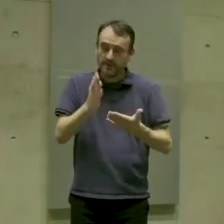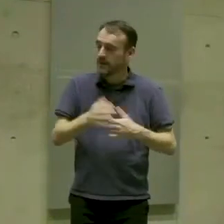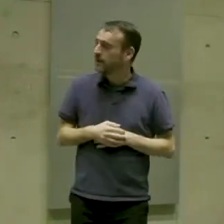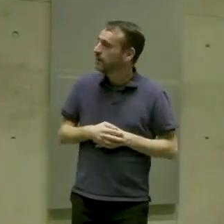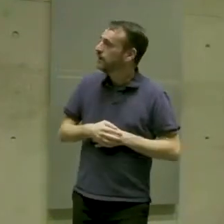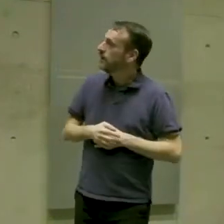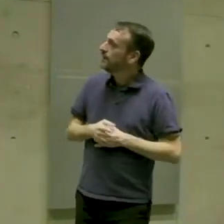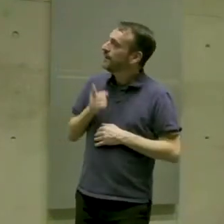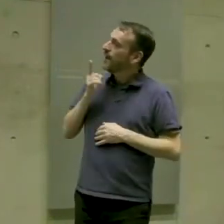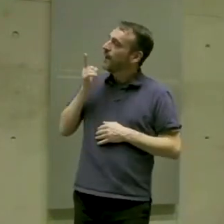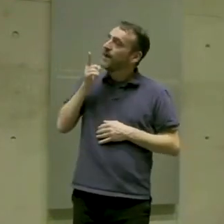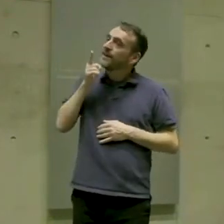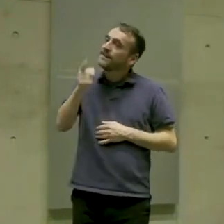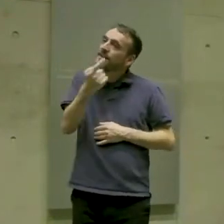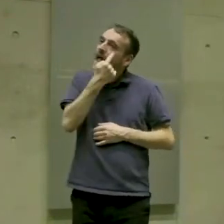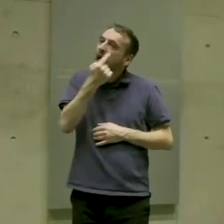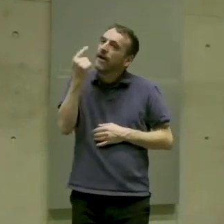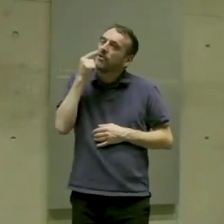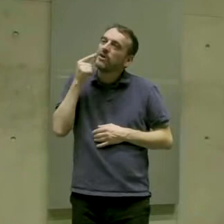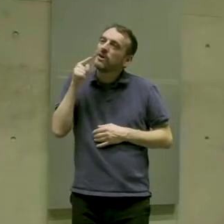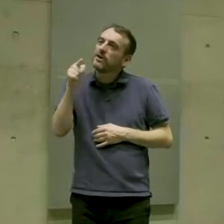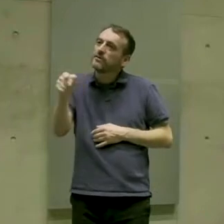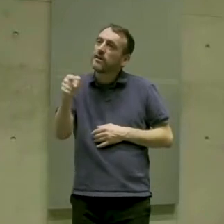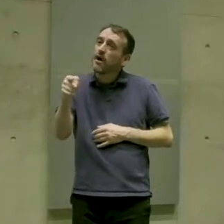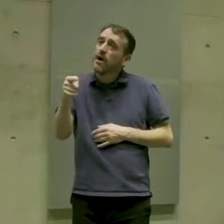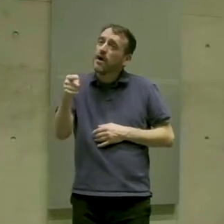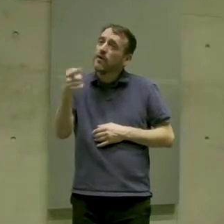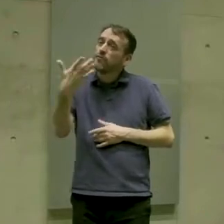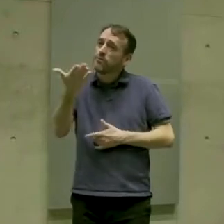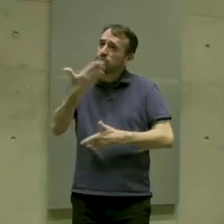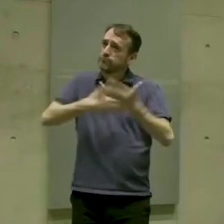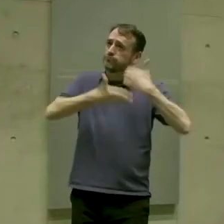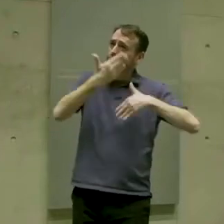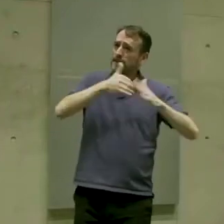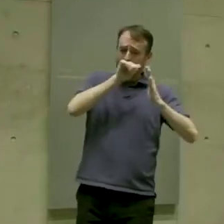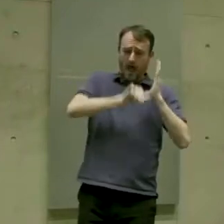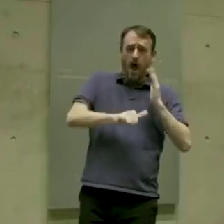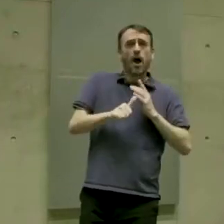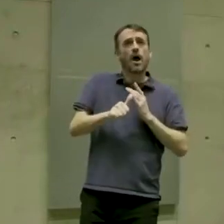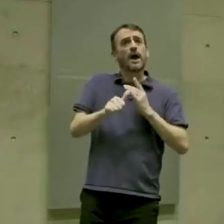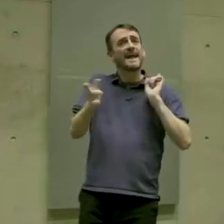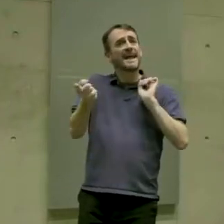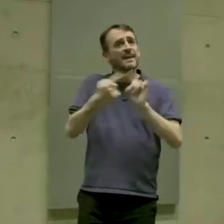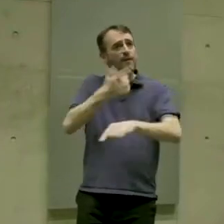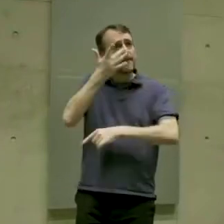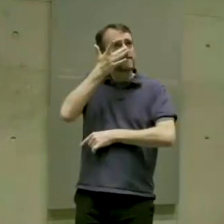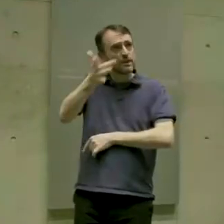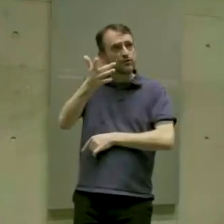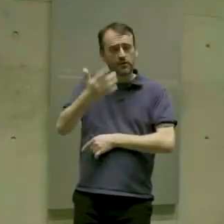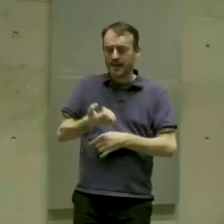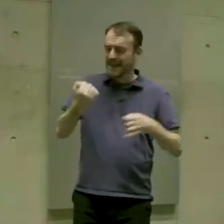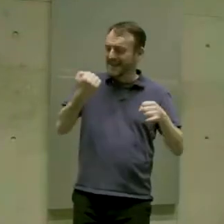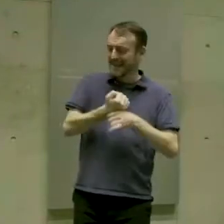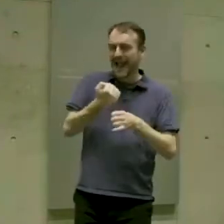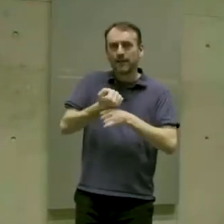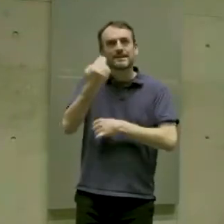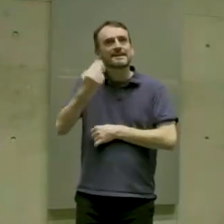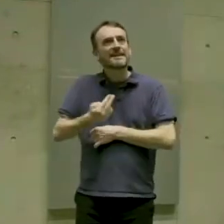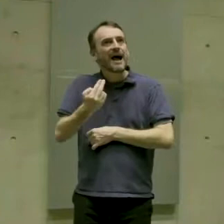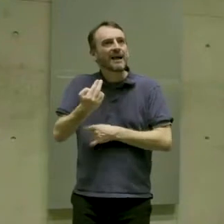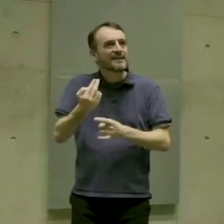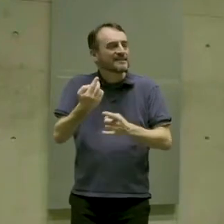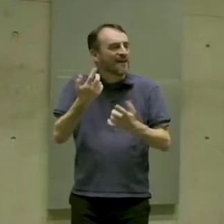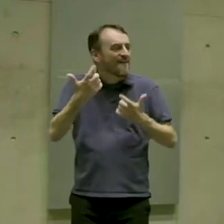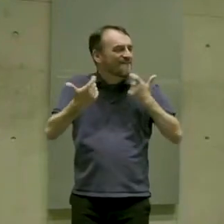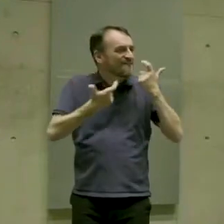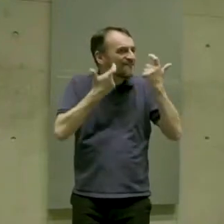is evidence that, from the very inception of interactive fiction, game designers have been fascinated by what's there with us